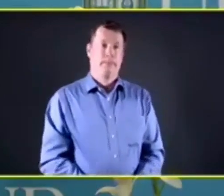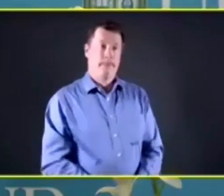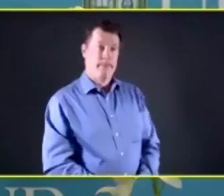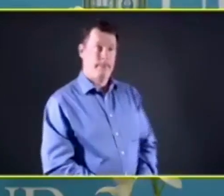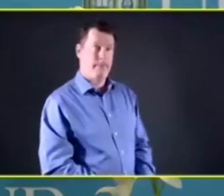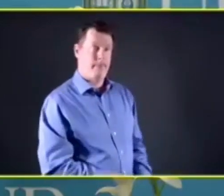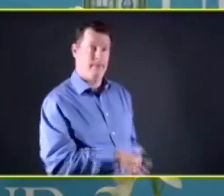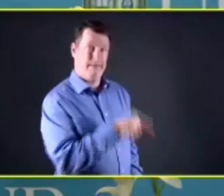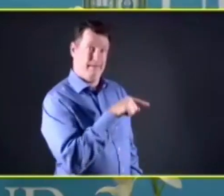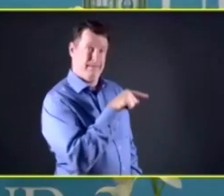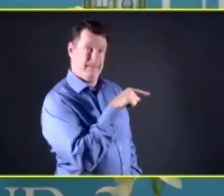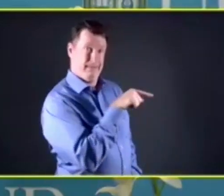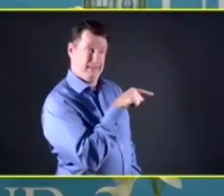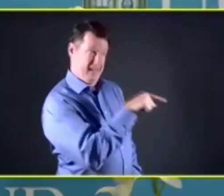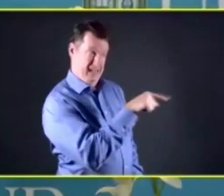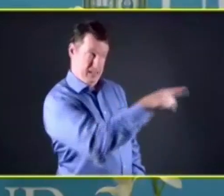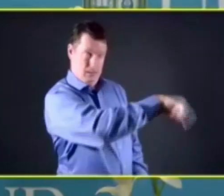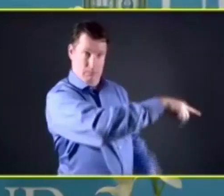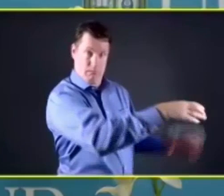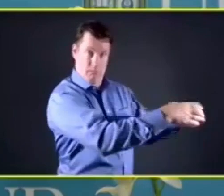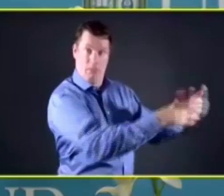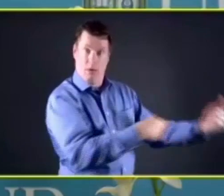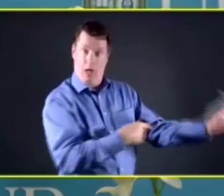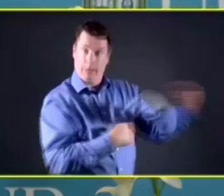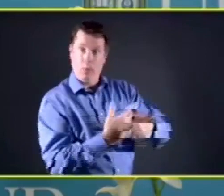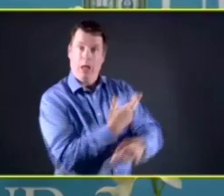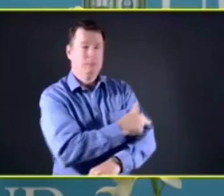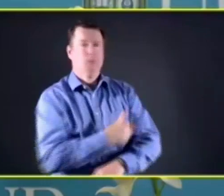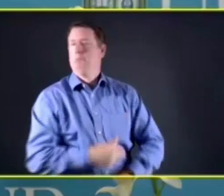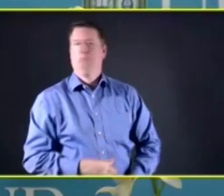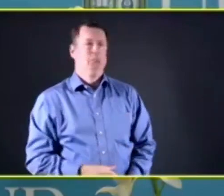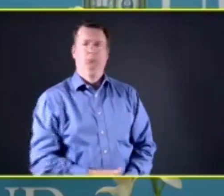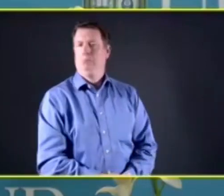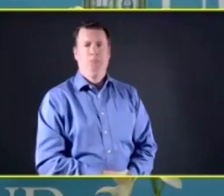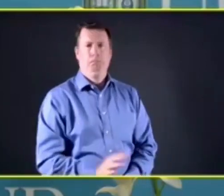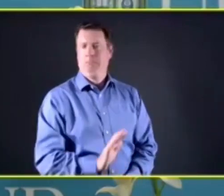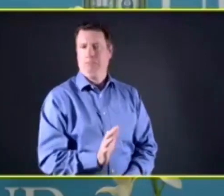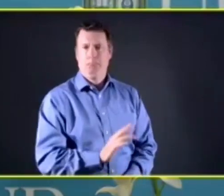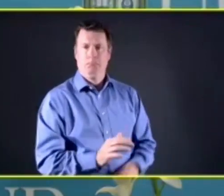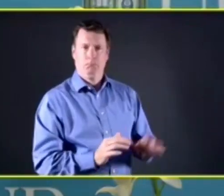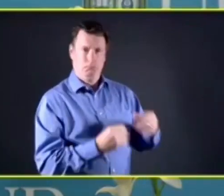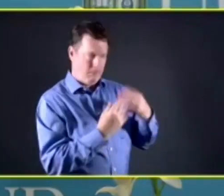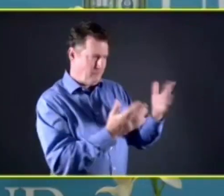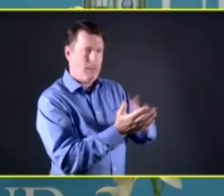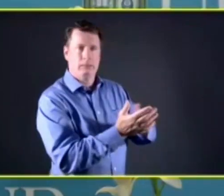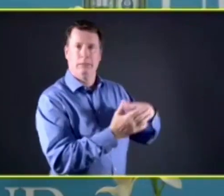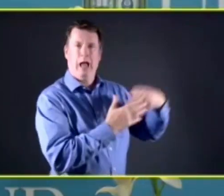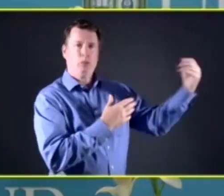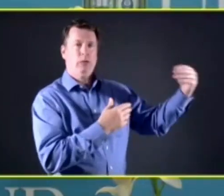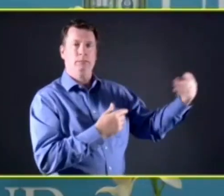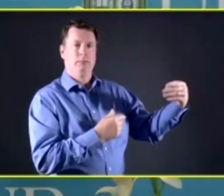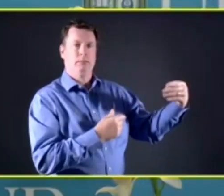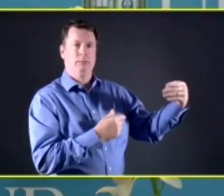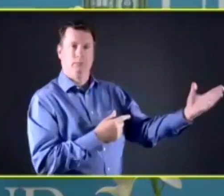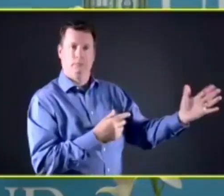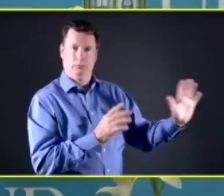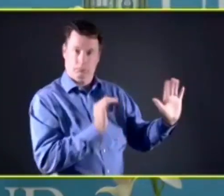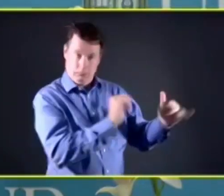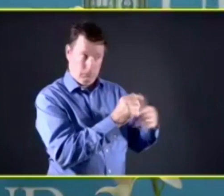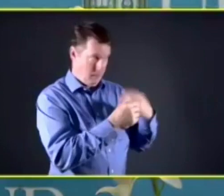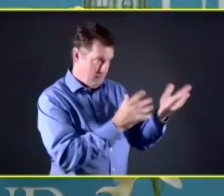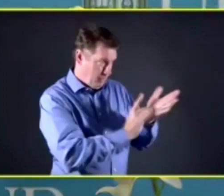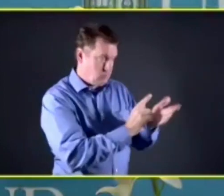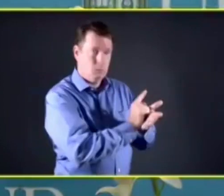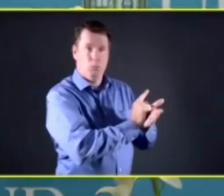they're staying here in a bed or something. So that will then be a week treatment, same sort of thing. We'll follow them